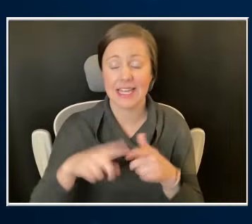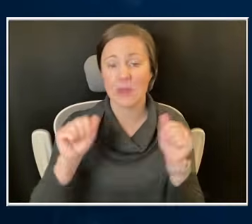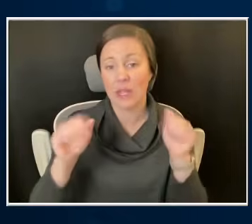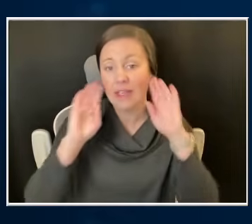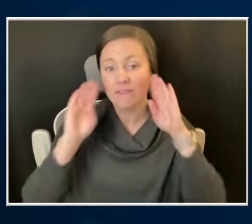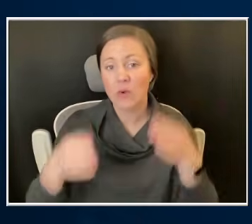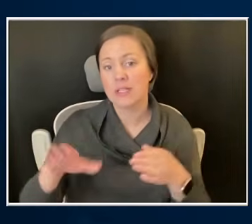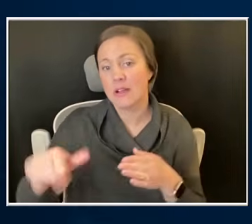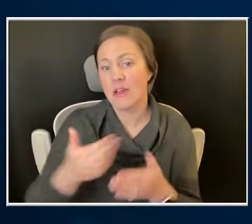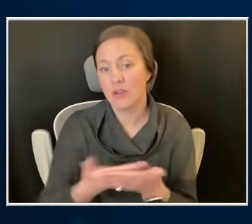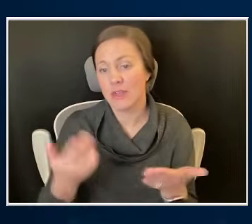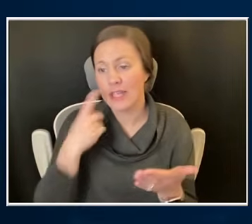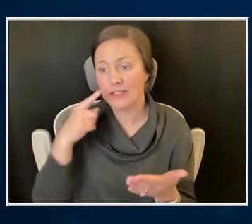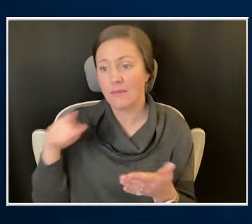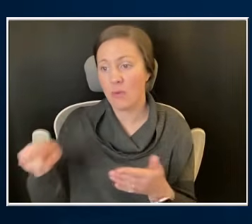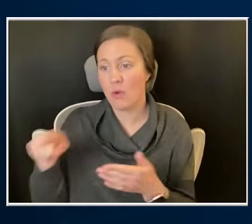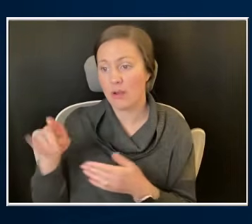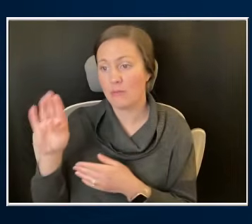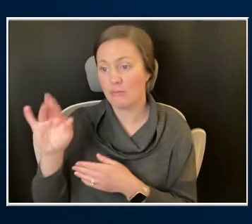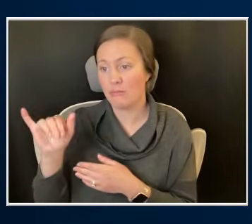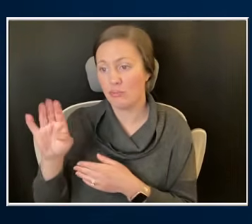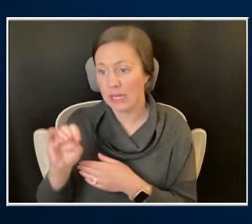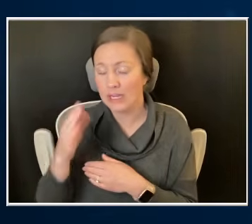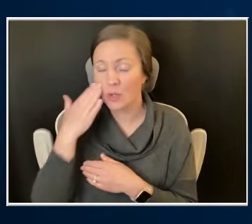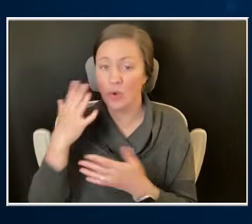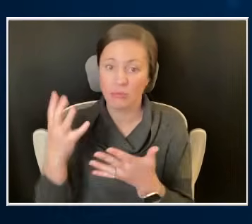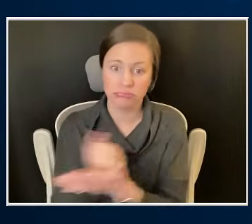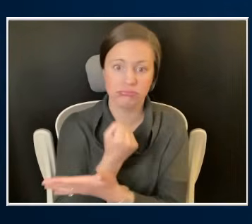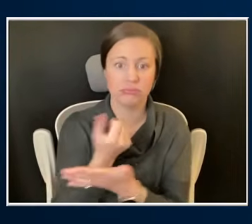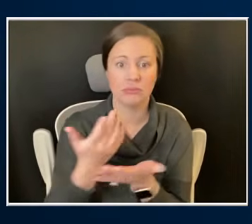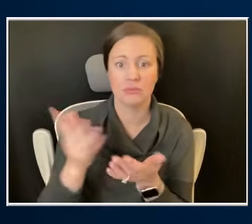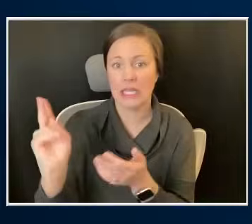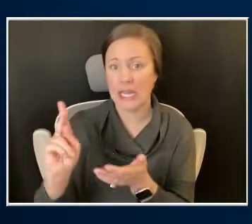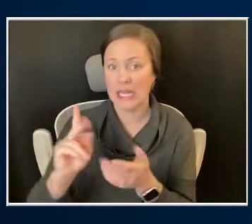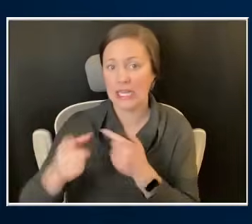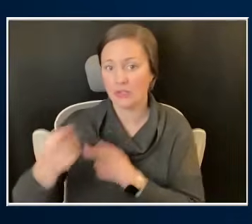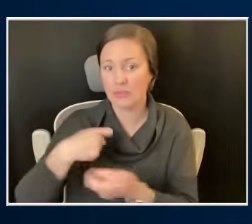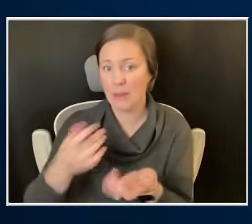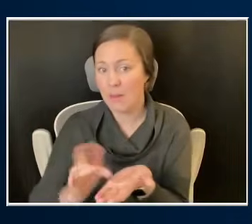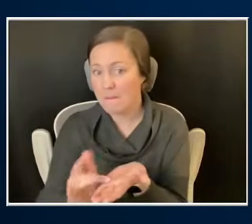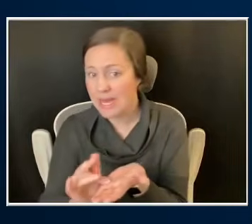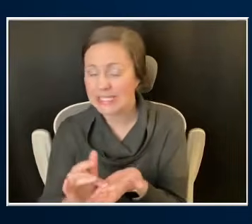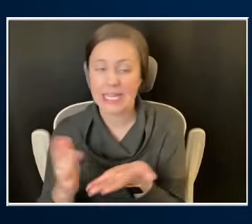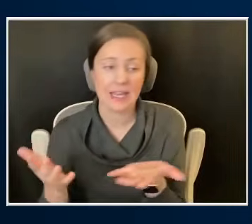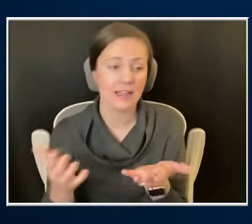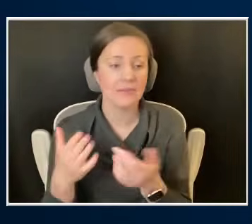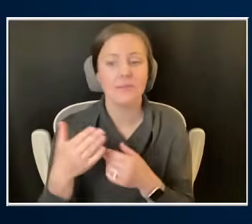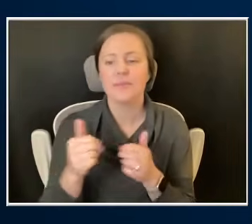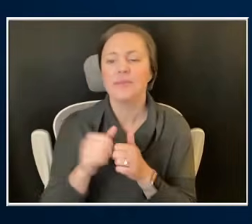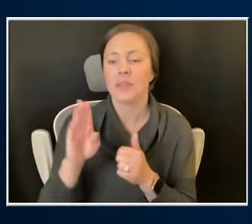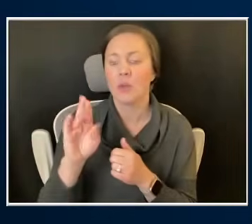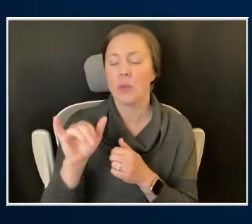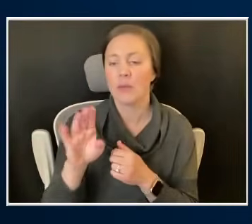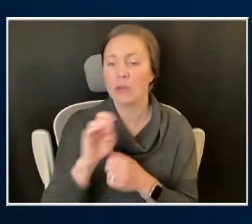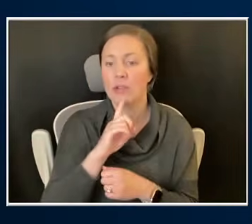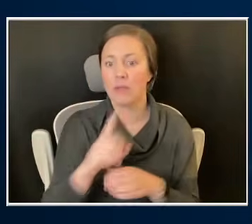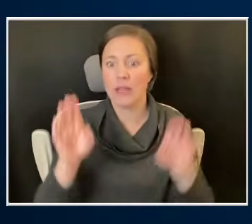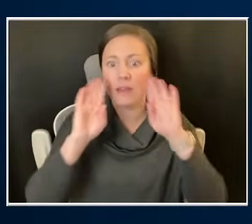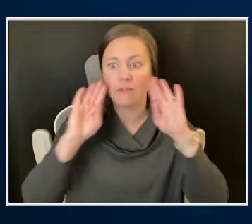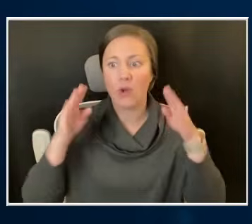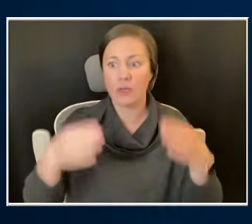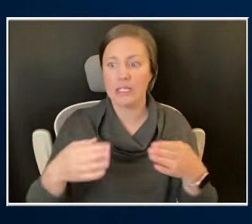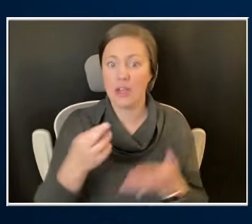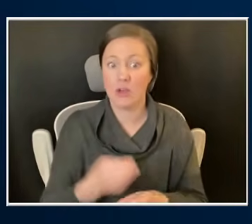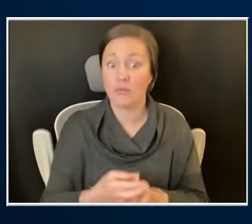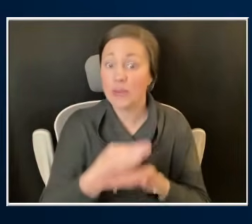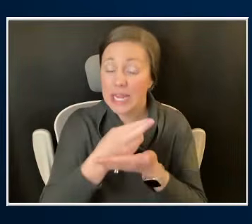the optimizing of the kidney transplant medicines, and in Brie's case, I think really focusing on rehab,